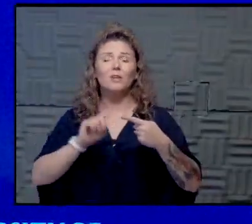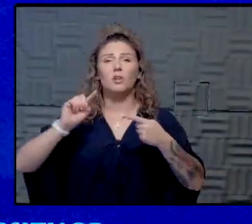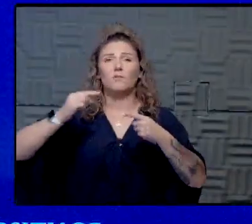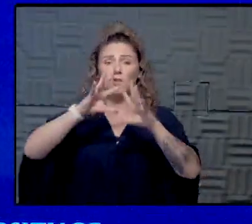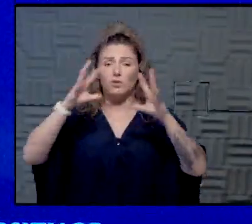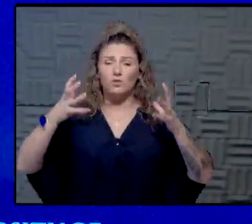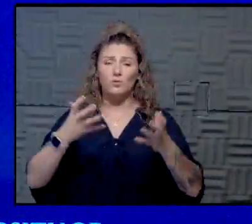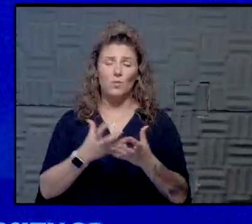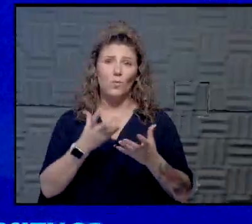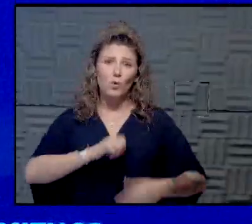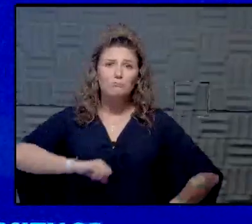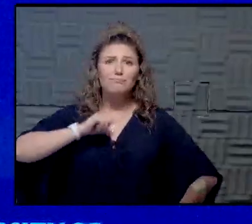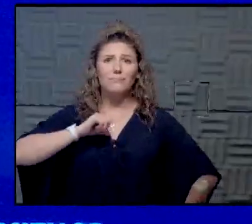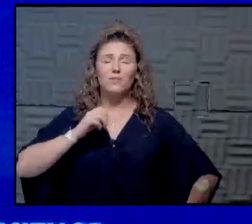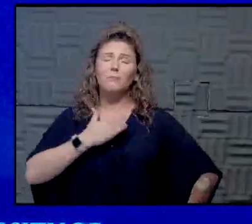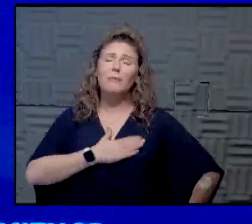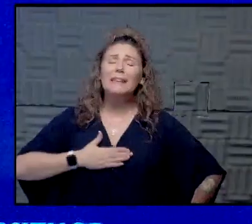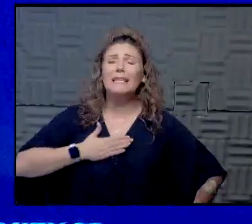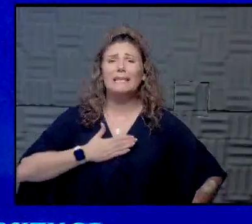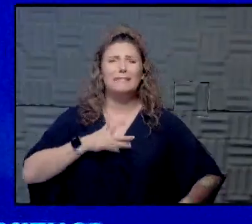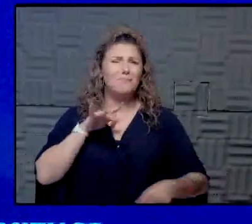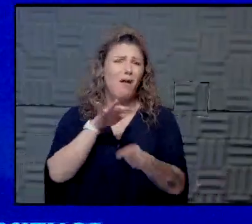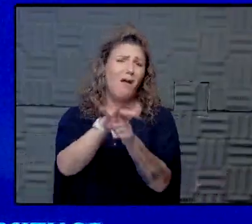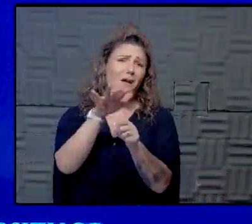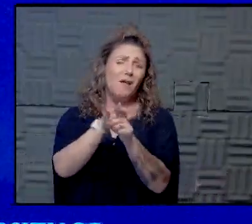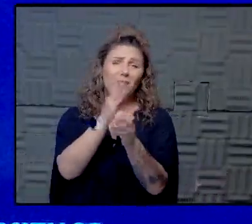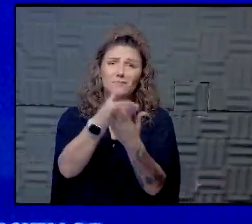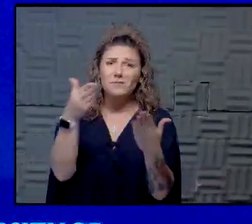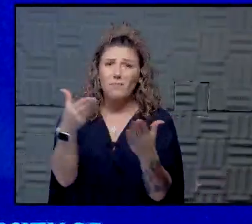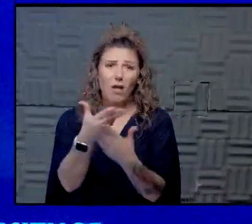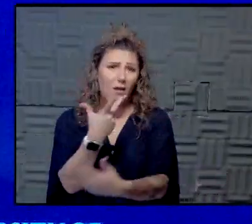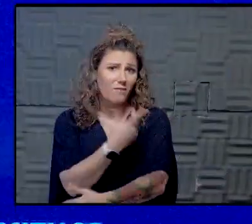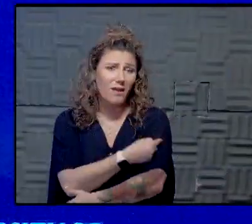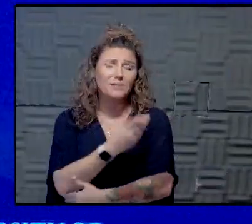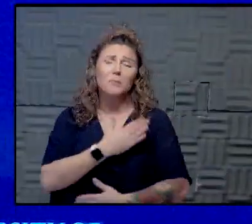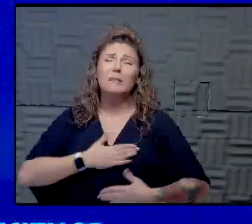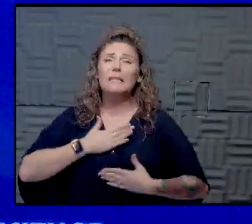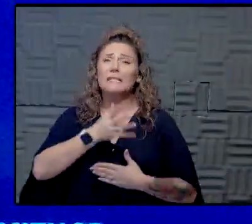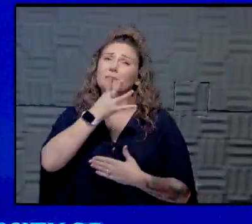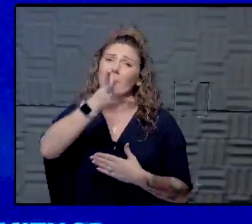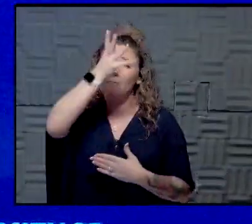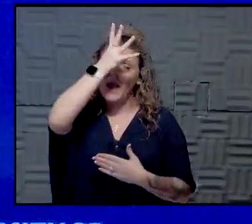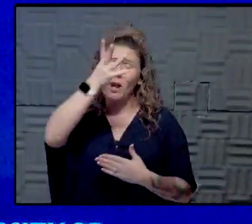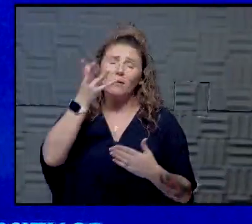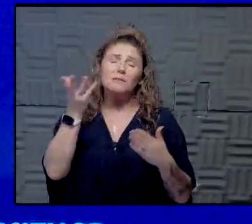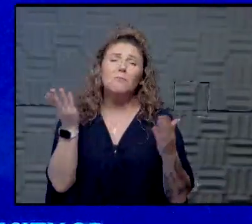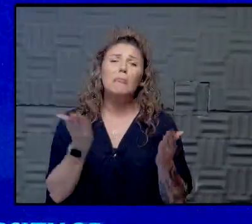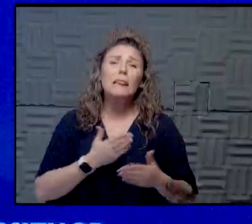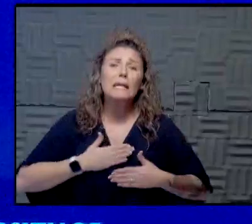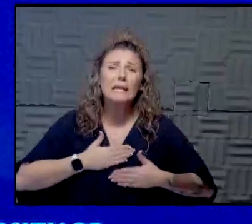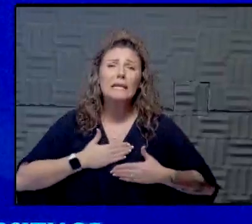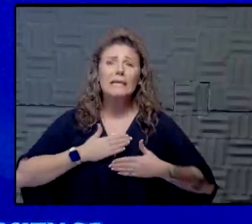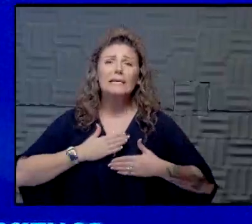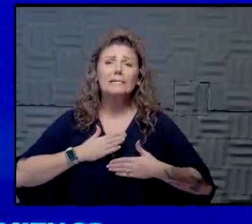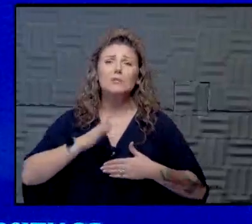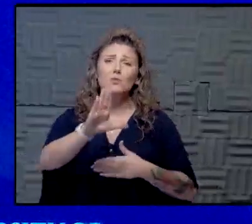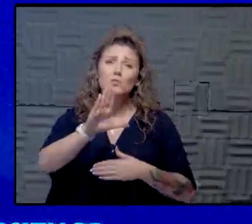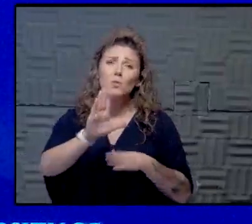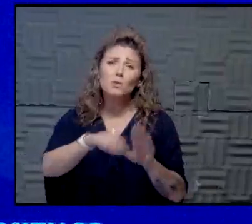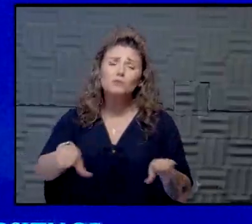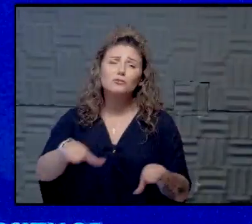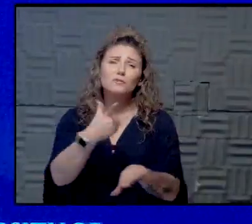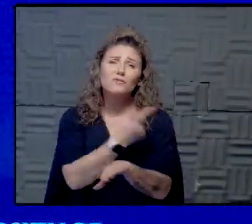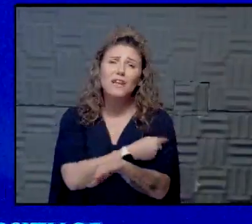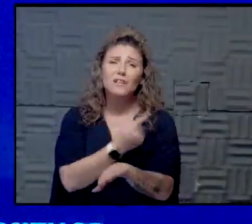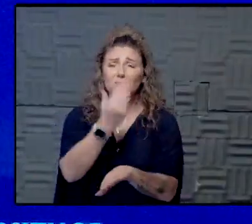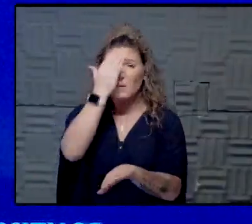privilege. Please, we have adequate supply of vaccines. Please, parents, get your children vaccinated. We know that during the pandemic, a lot